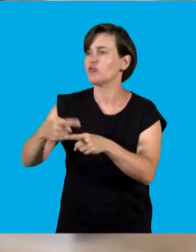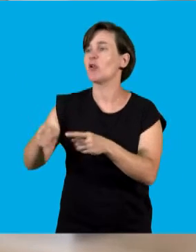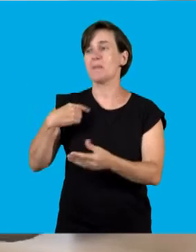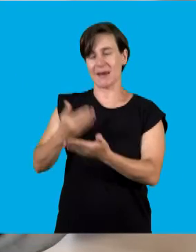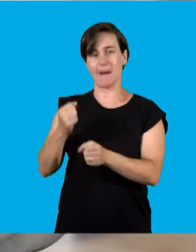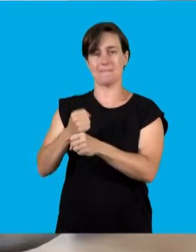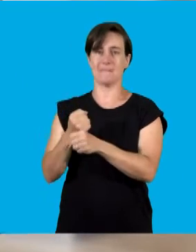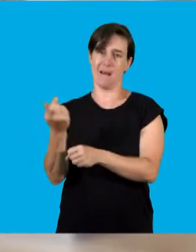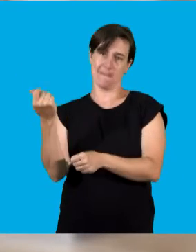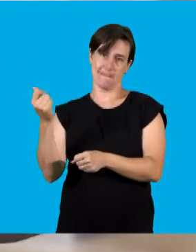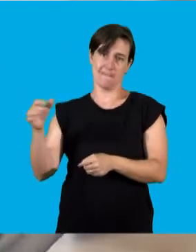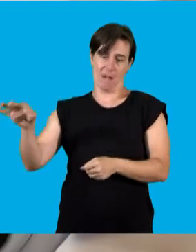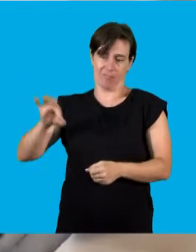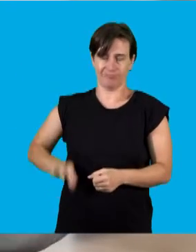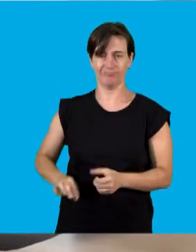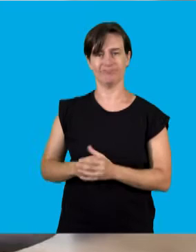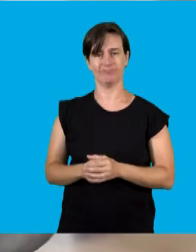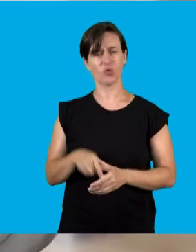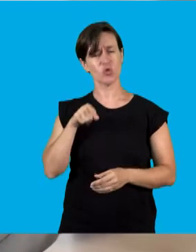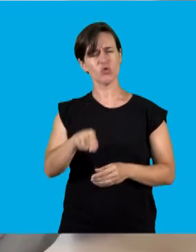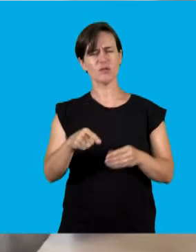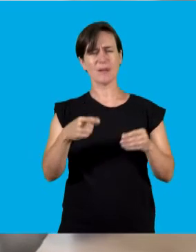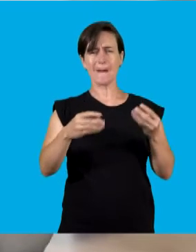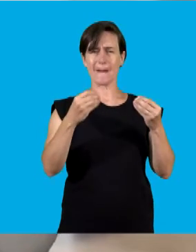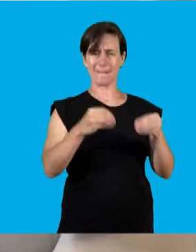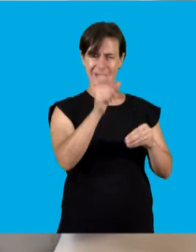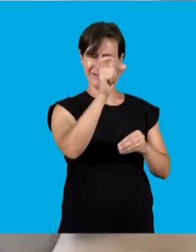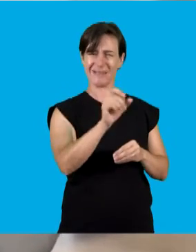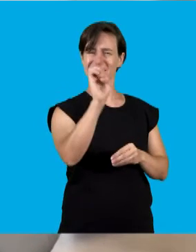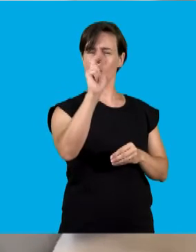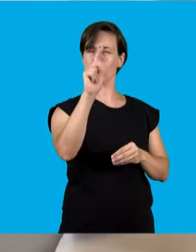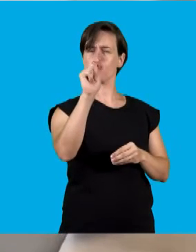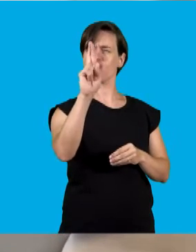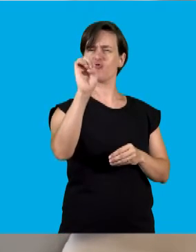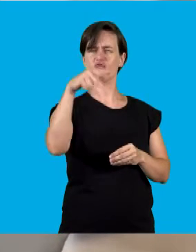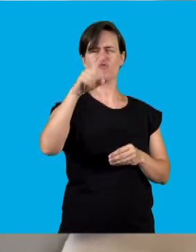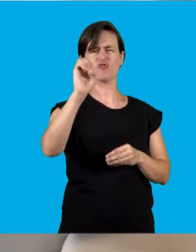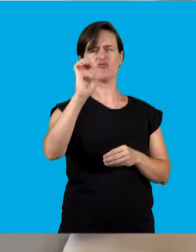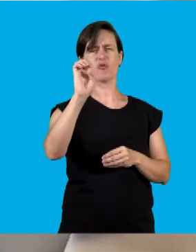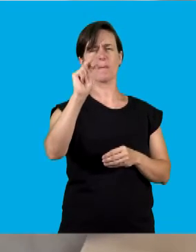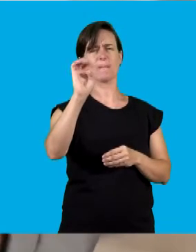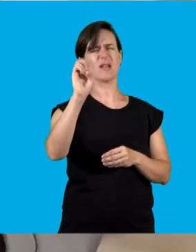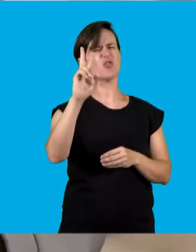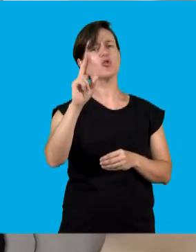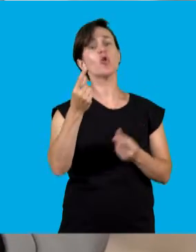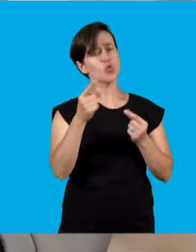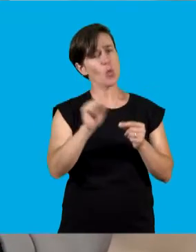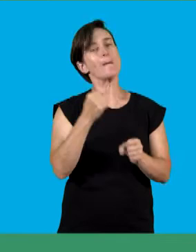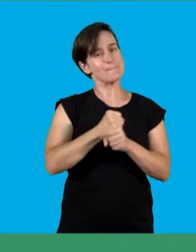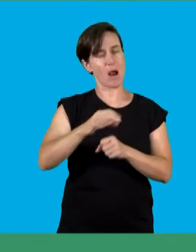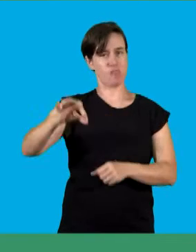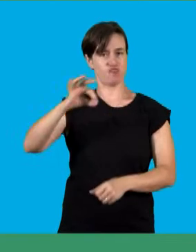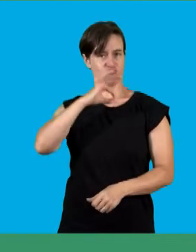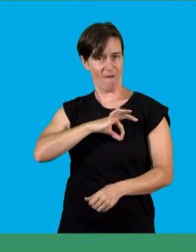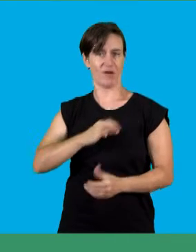income, because the whole point of an entrepreneur, or the main aim of an entrepreneur, is to make what? To make profit. Do you understand?